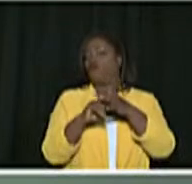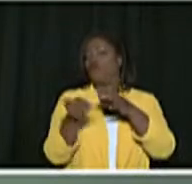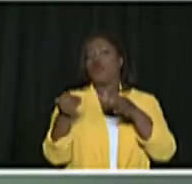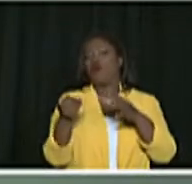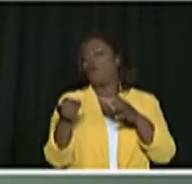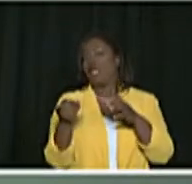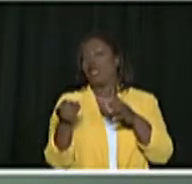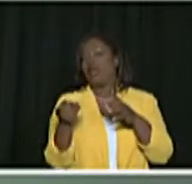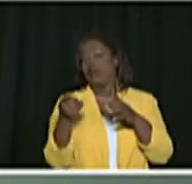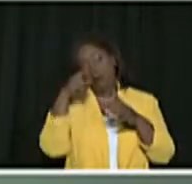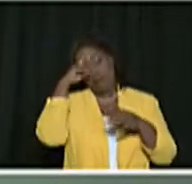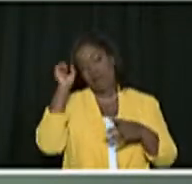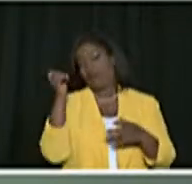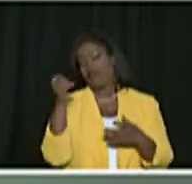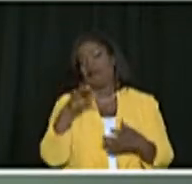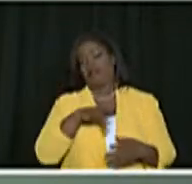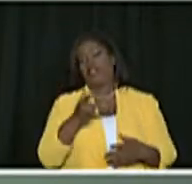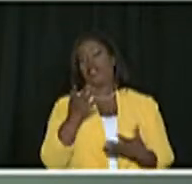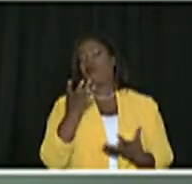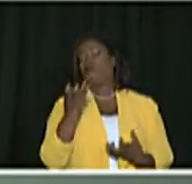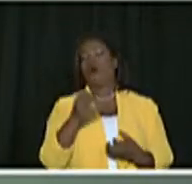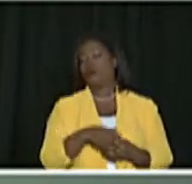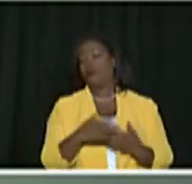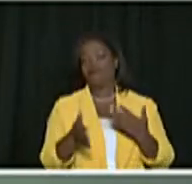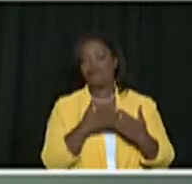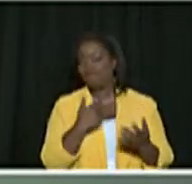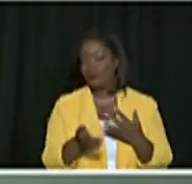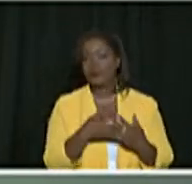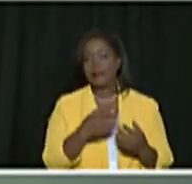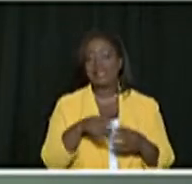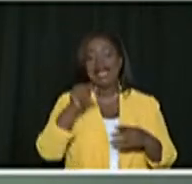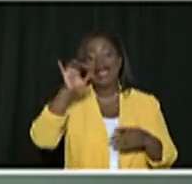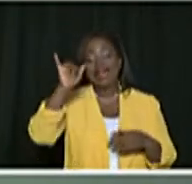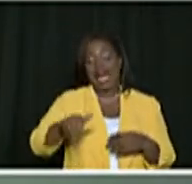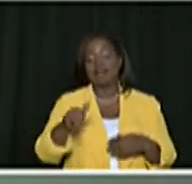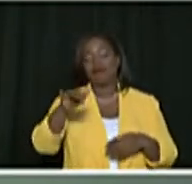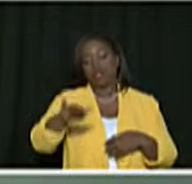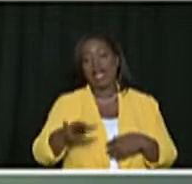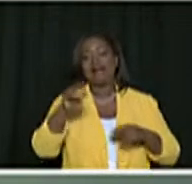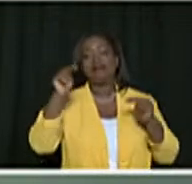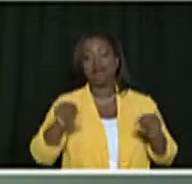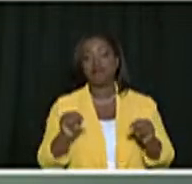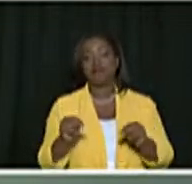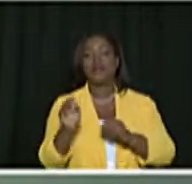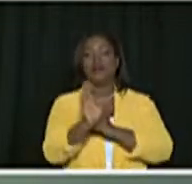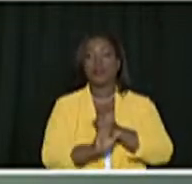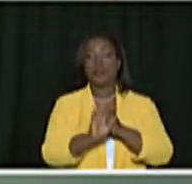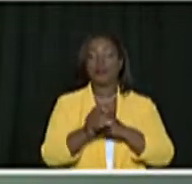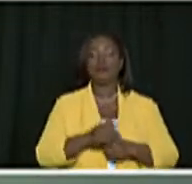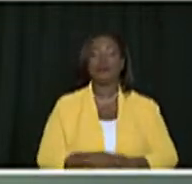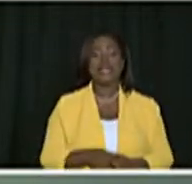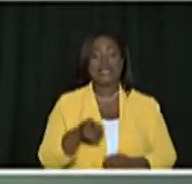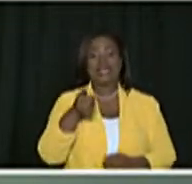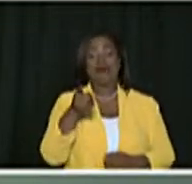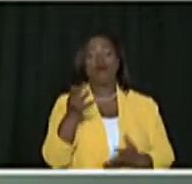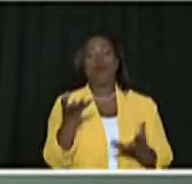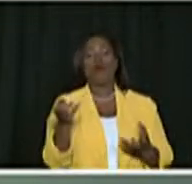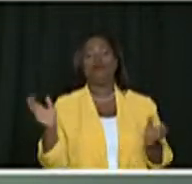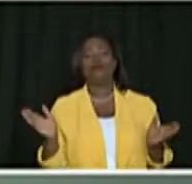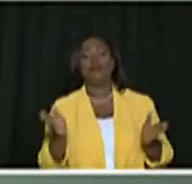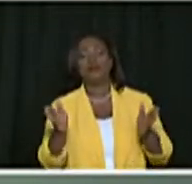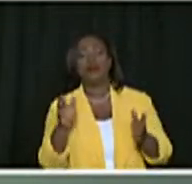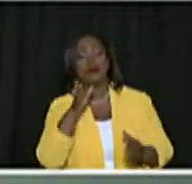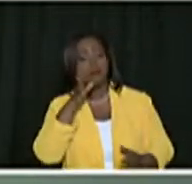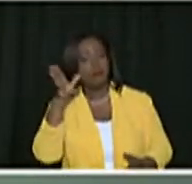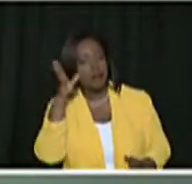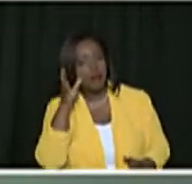vulnerability has been significantly increased. I just want to encourage parents to spend the time